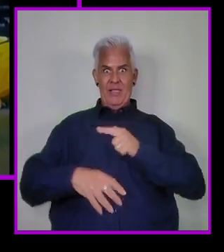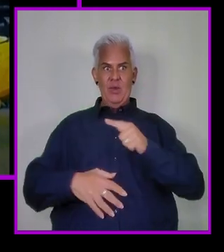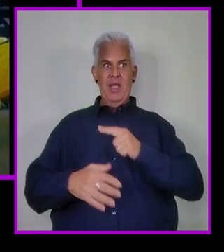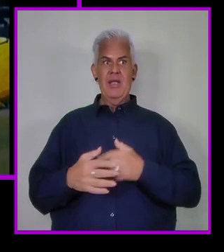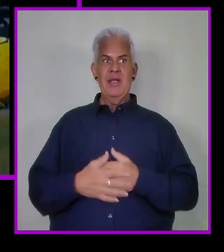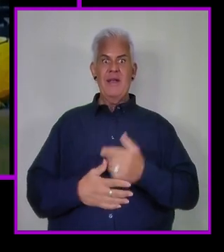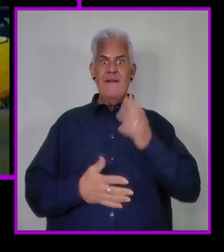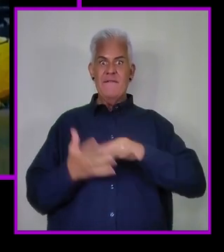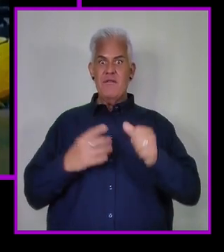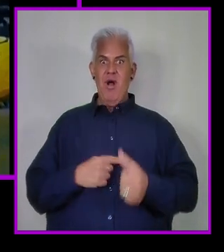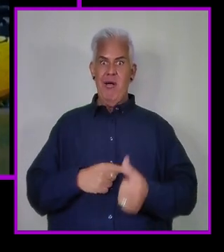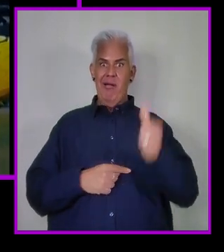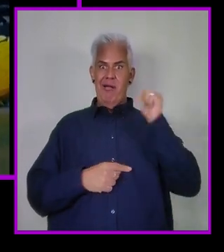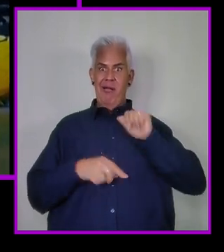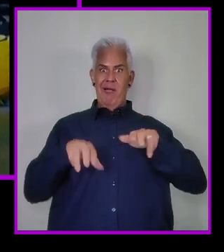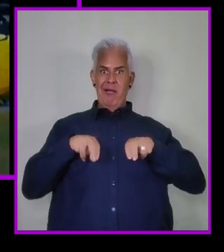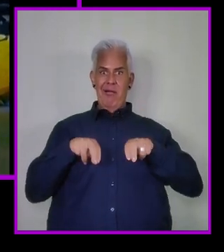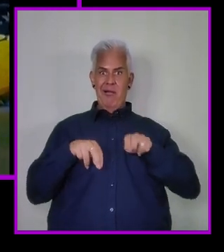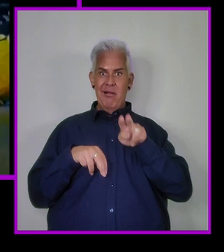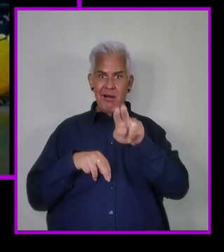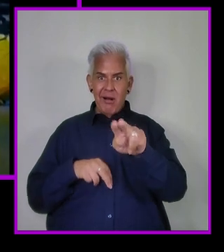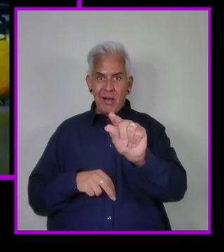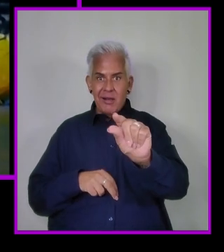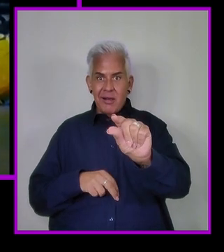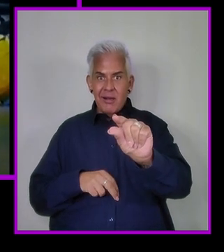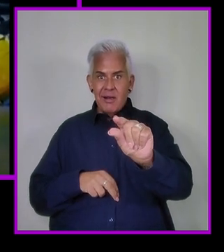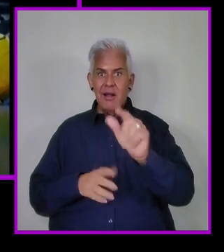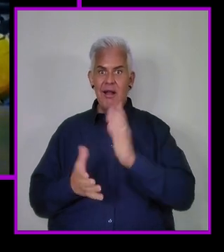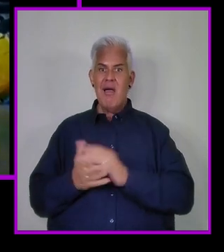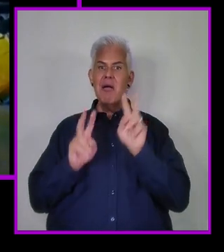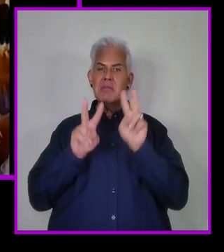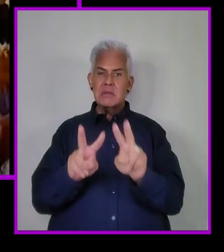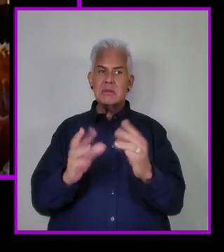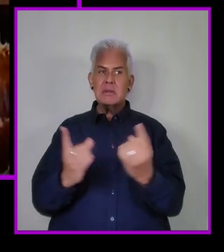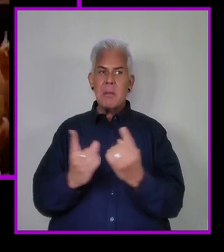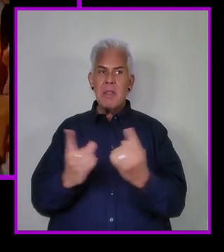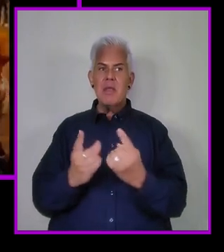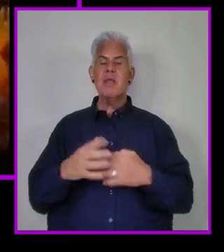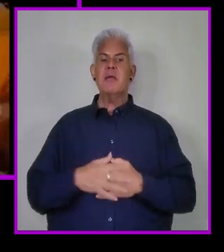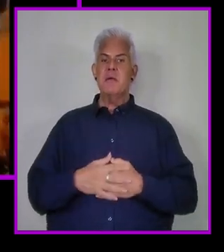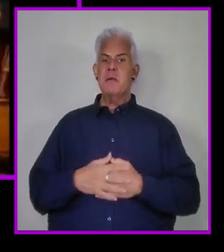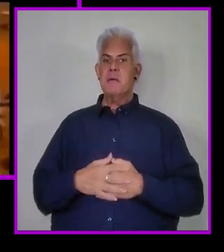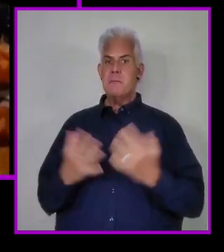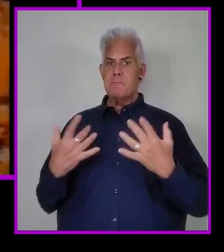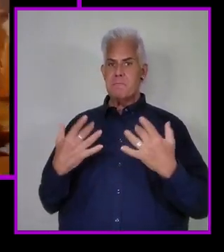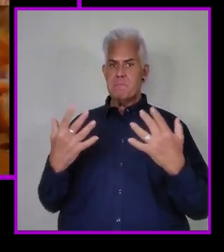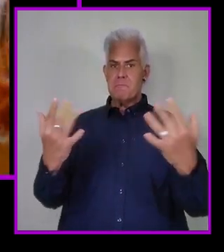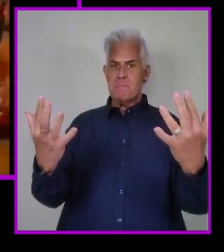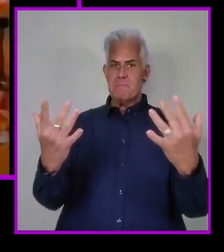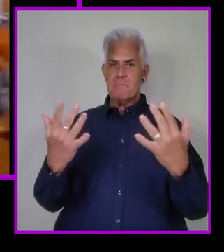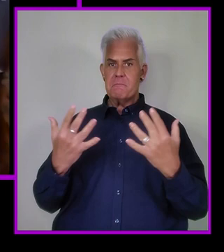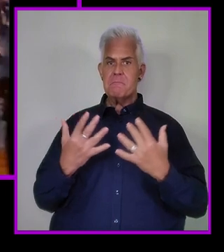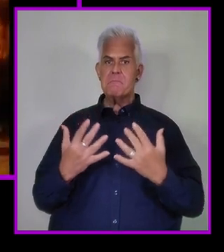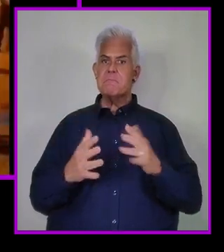So that even from the back, the performer might just look like a little speck, you would at least get to see something. As the audience started to arrive, the